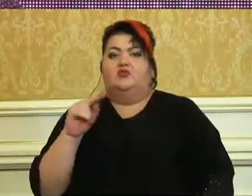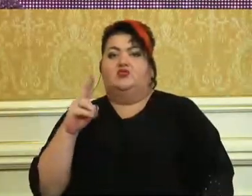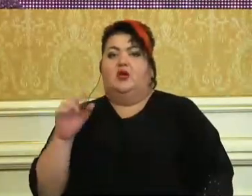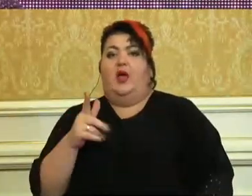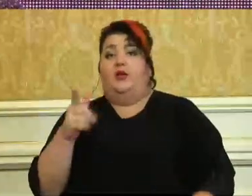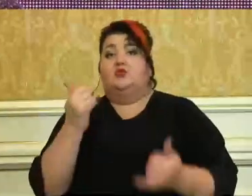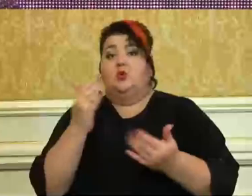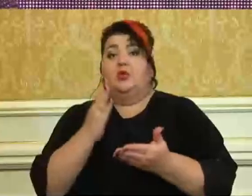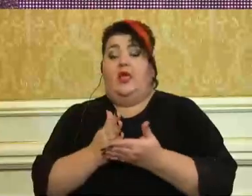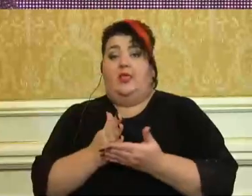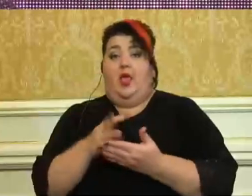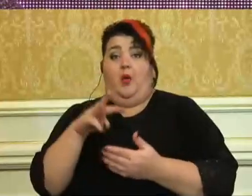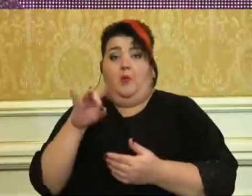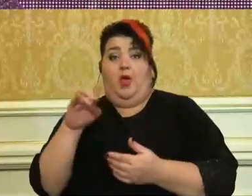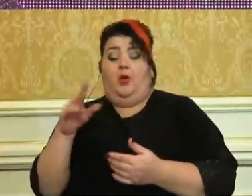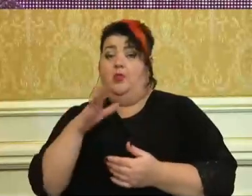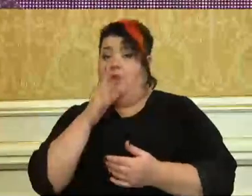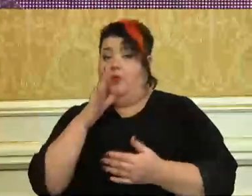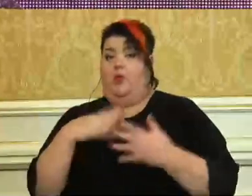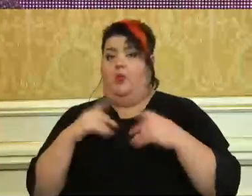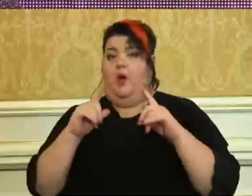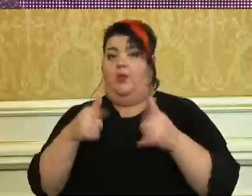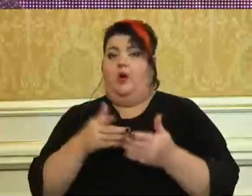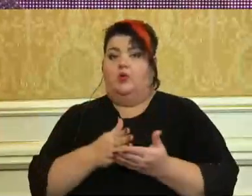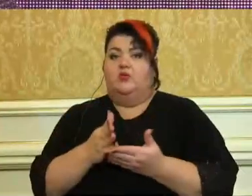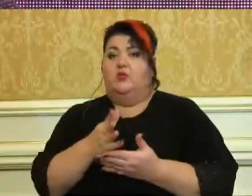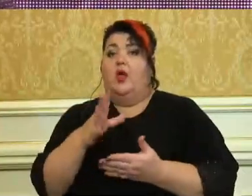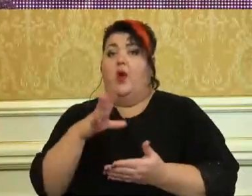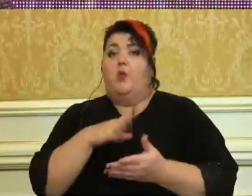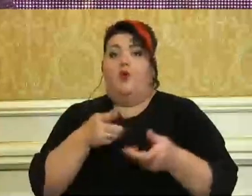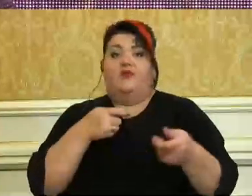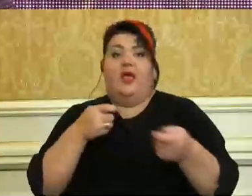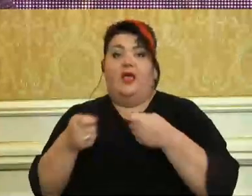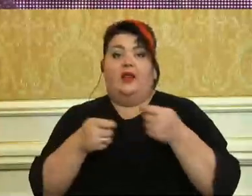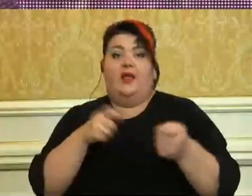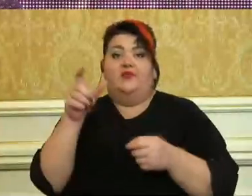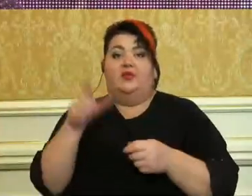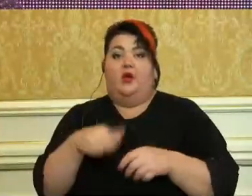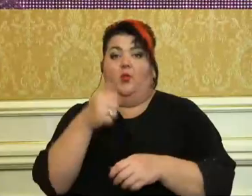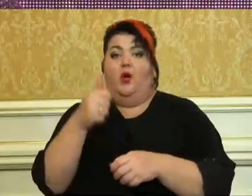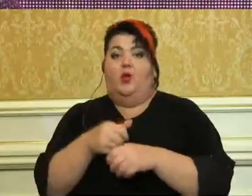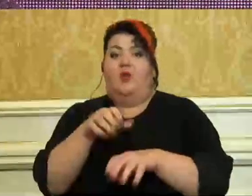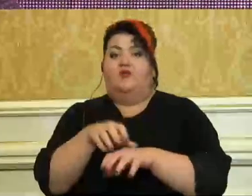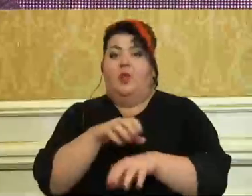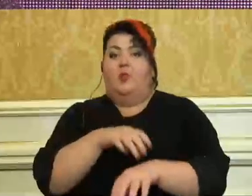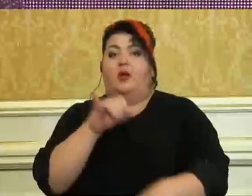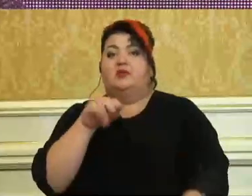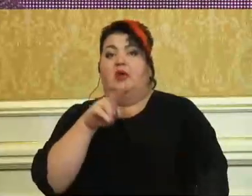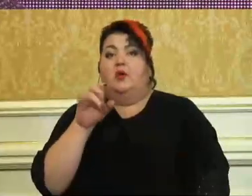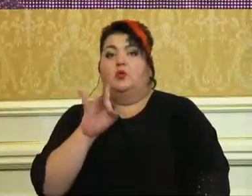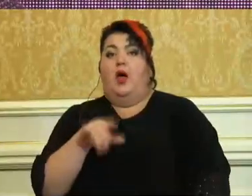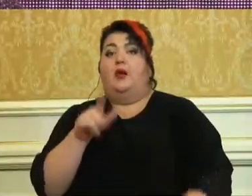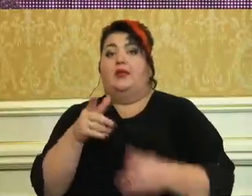thanks for her very so-called soft impact to Vitaly Klitschko. Vitaly